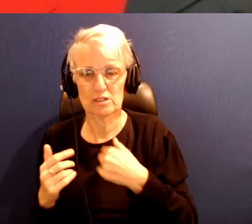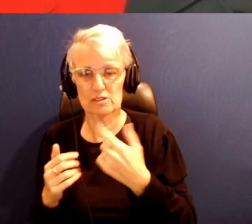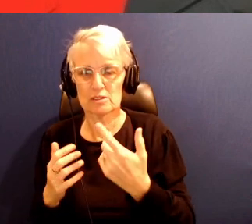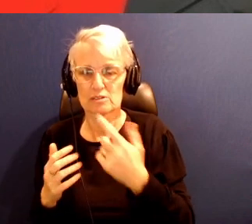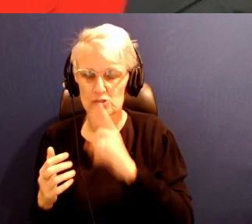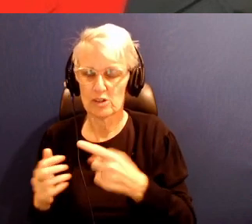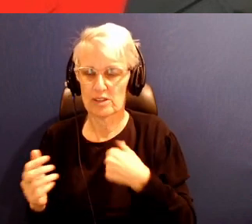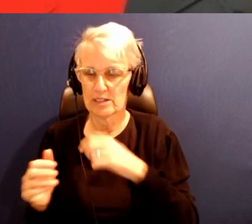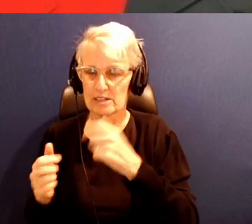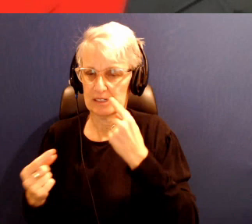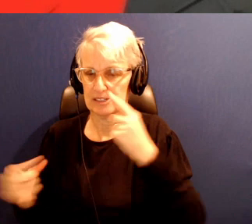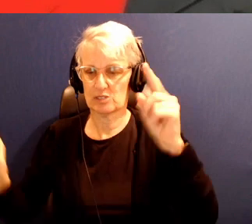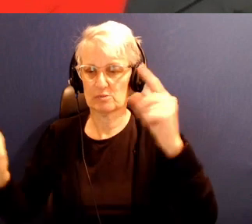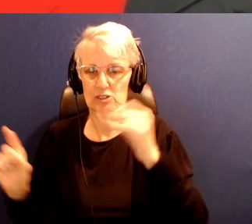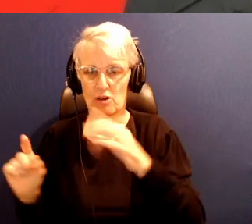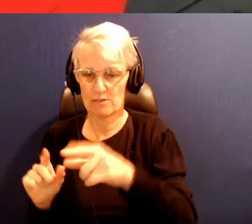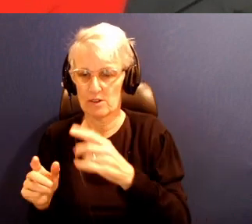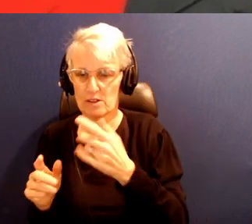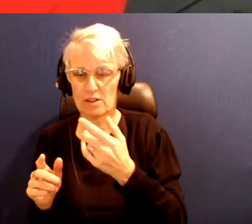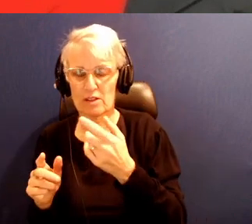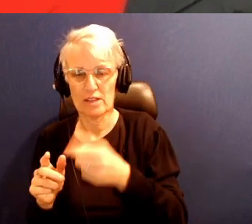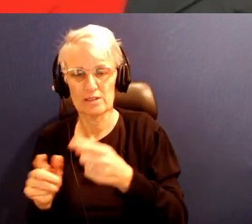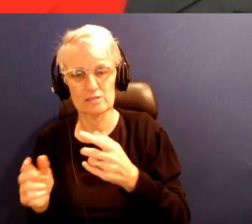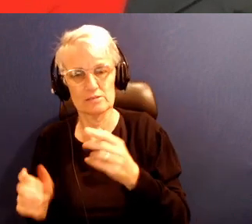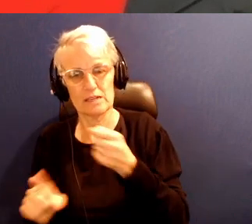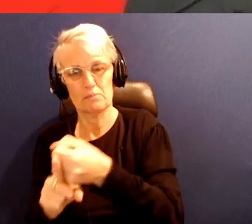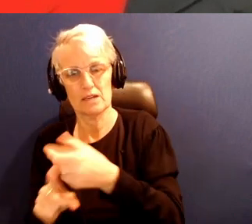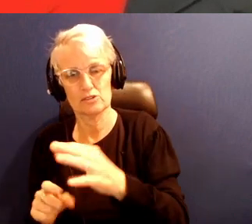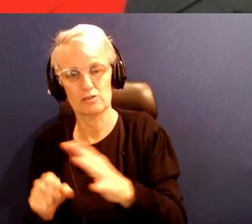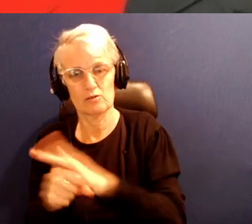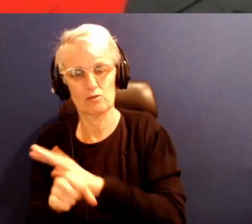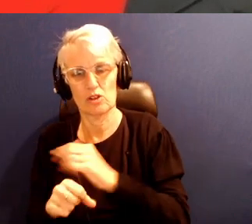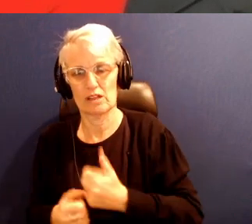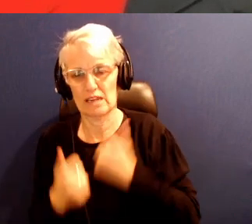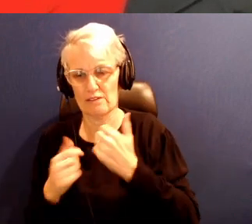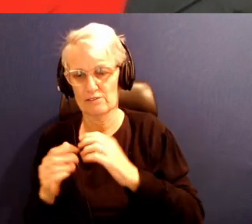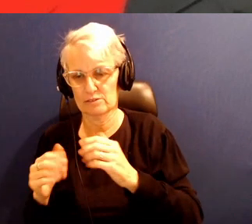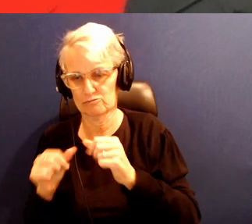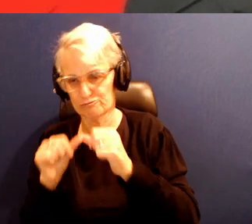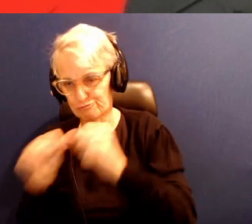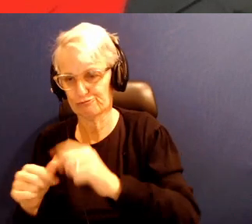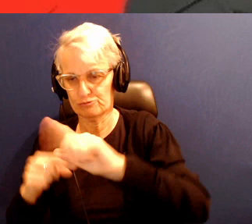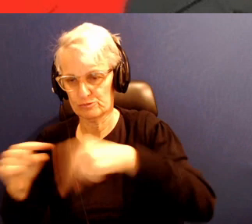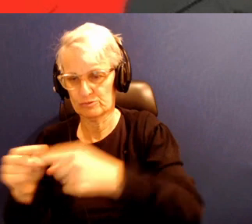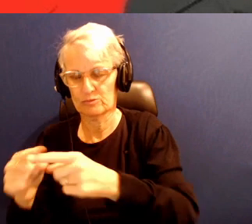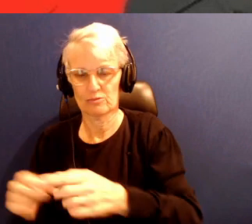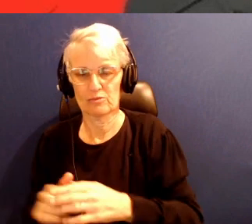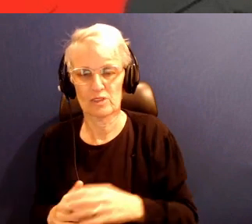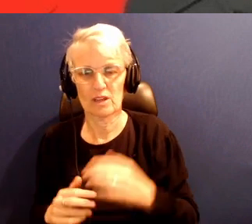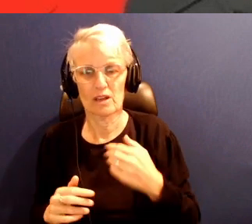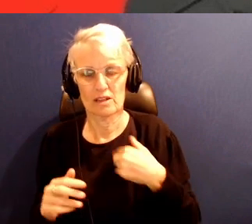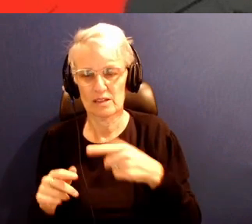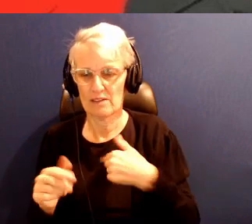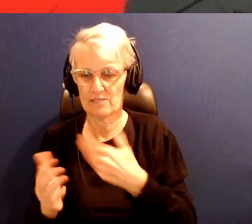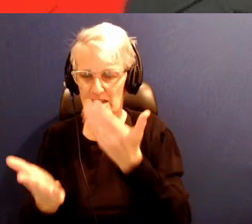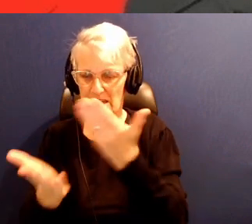such a way as to ensure achievement of the impact during the whole life cycle. Basing the project design and plan on